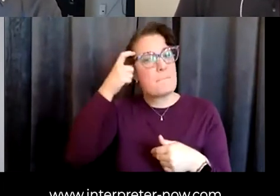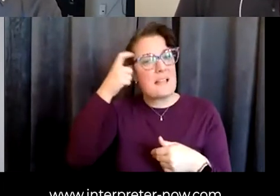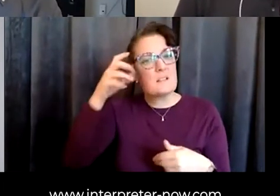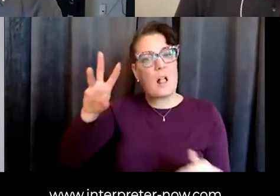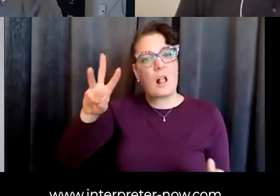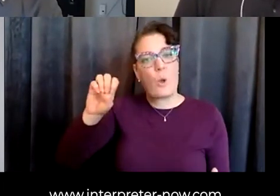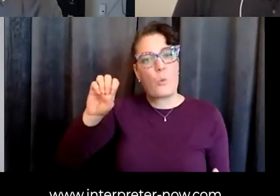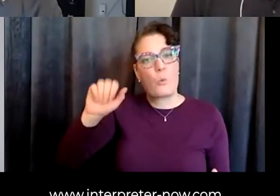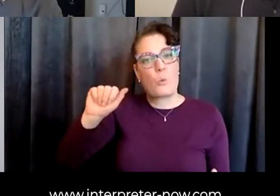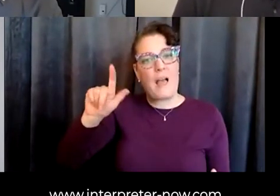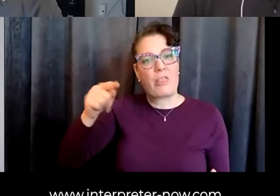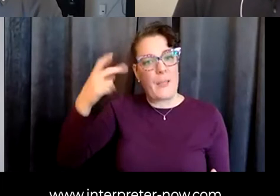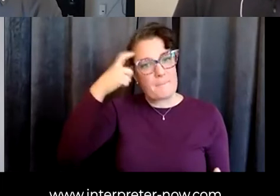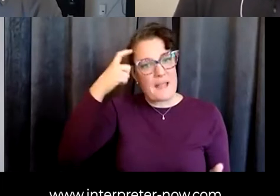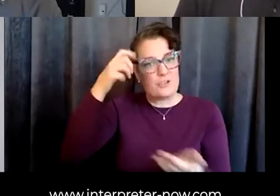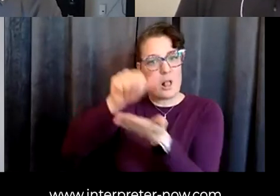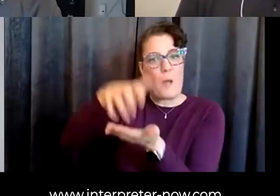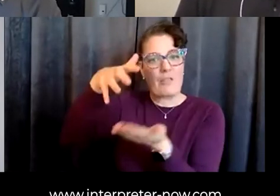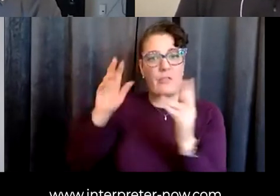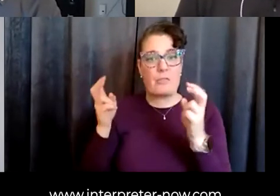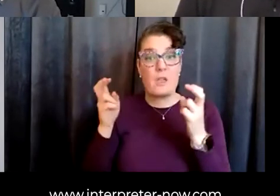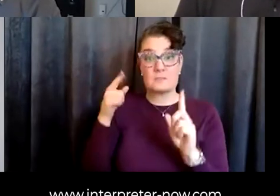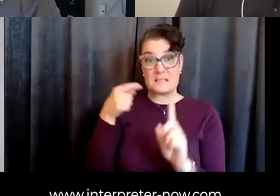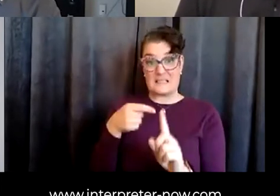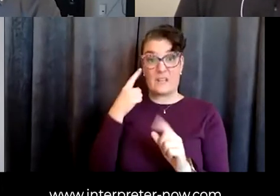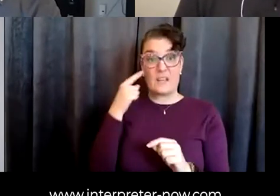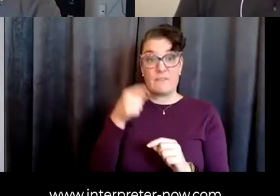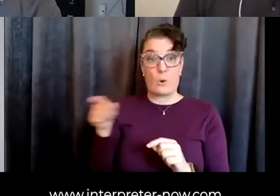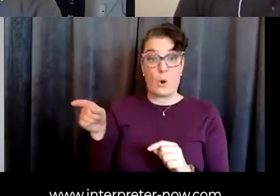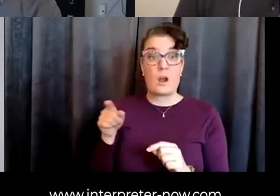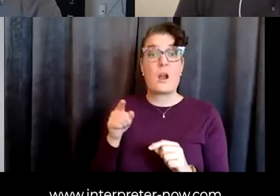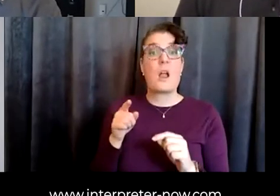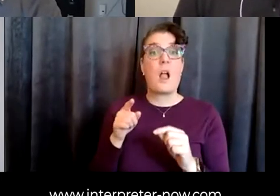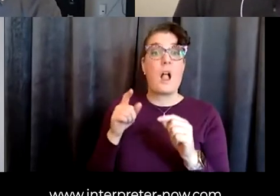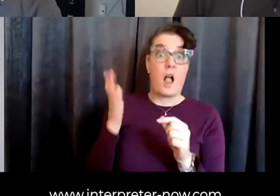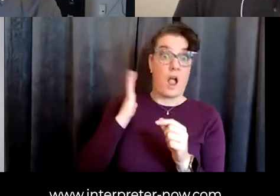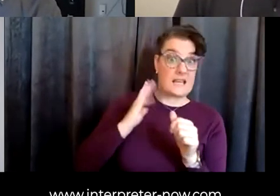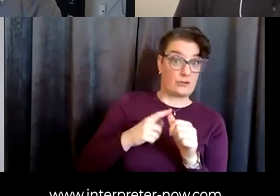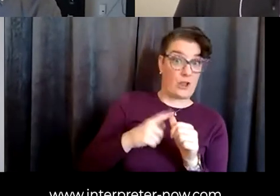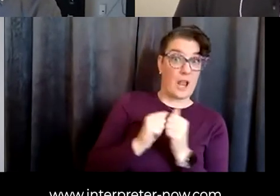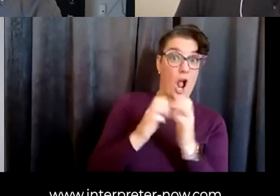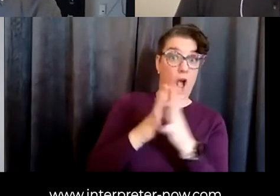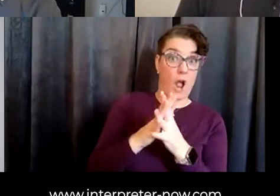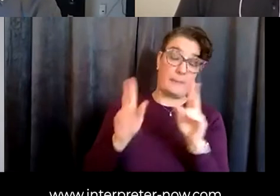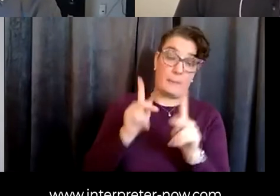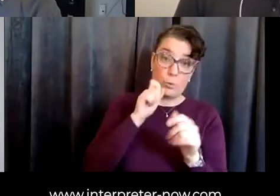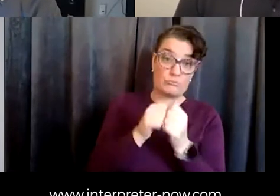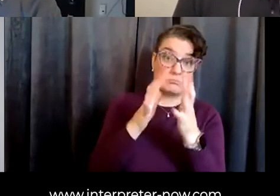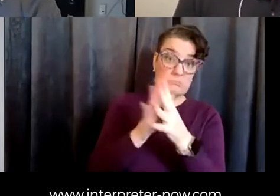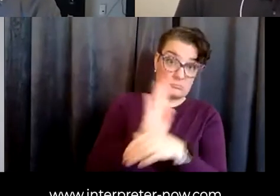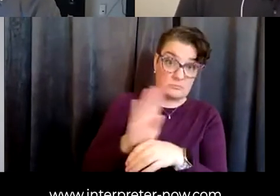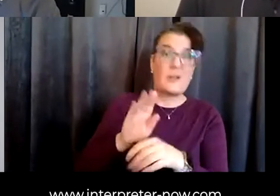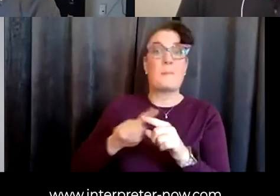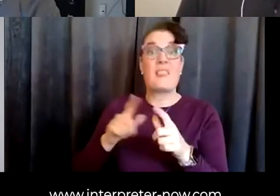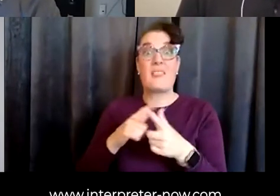and specifically for underestimated initially entrepreneurs, but the range was expanded thanks to the